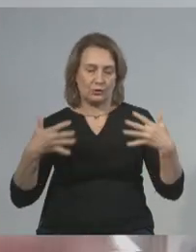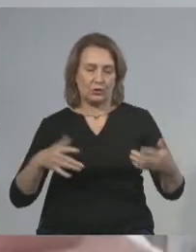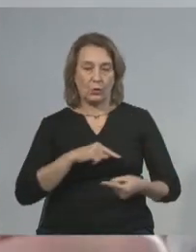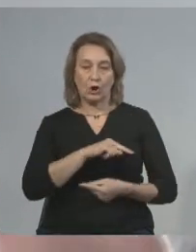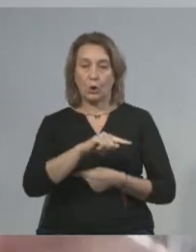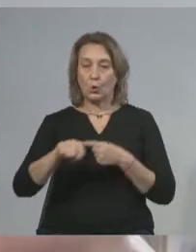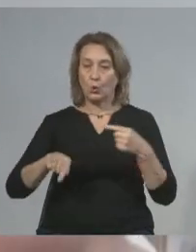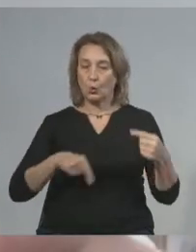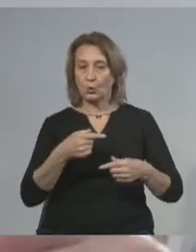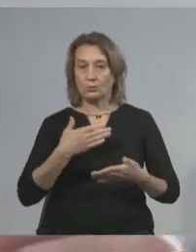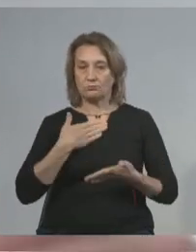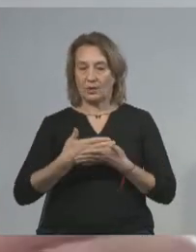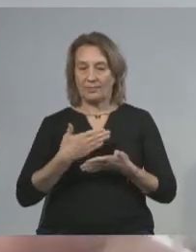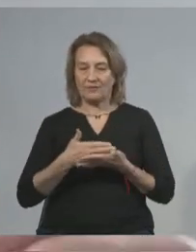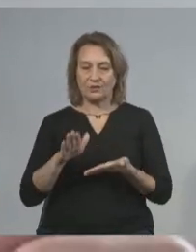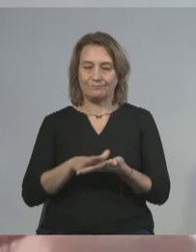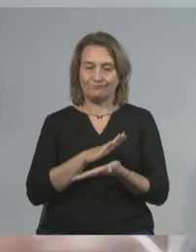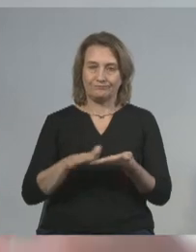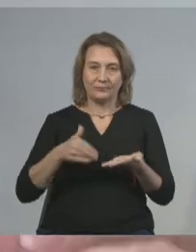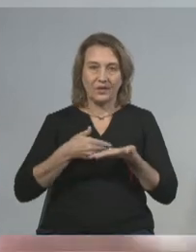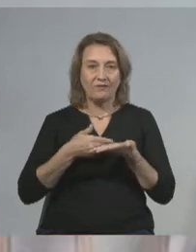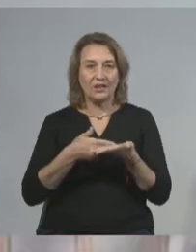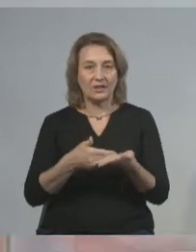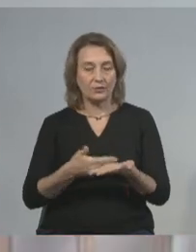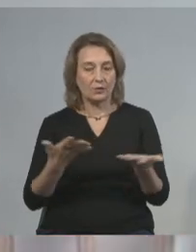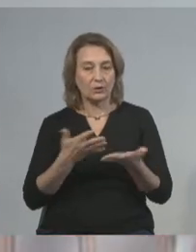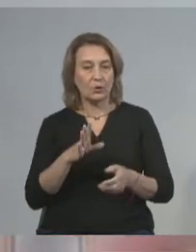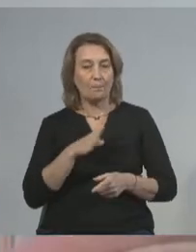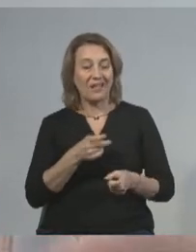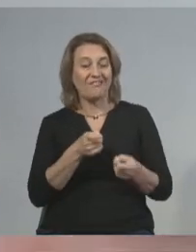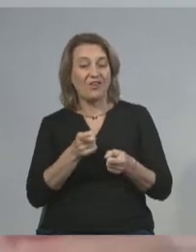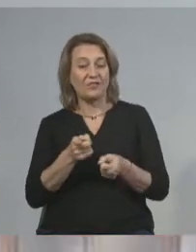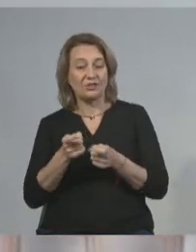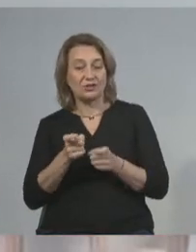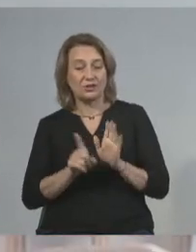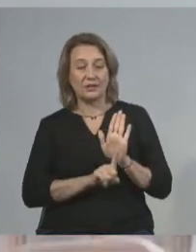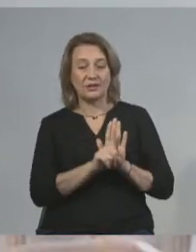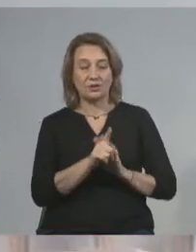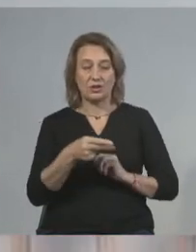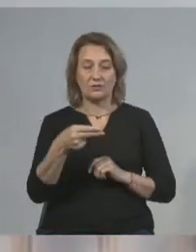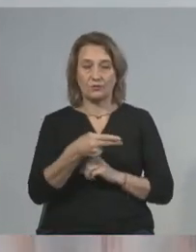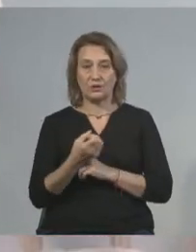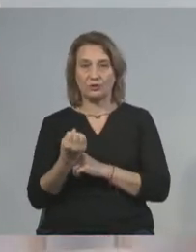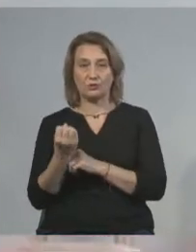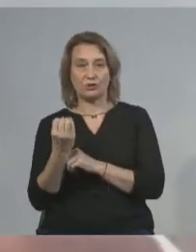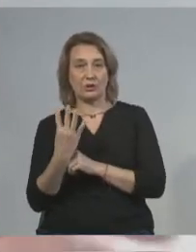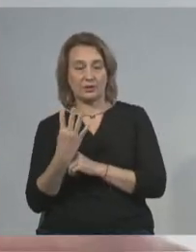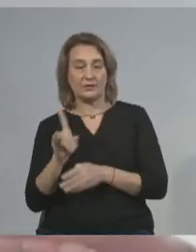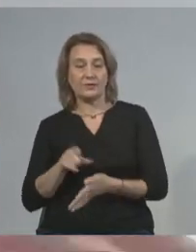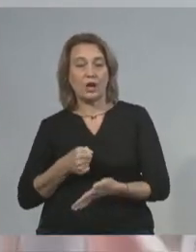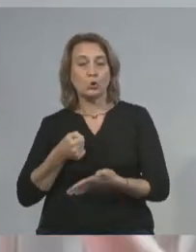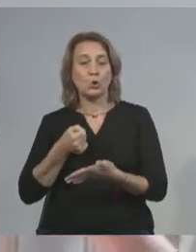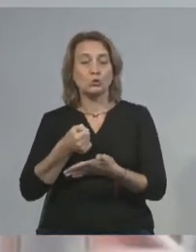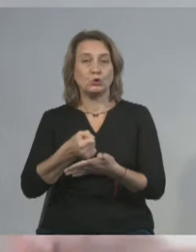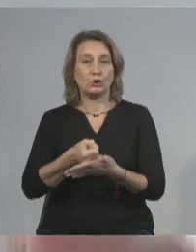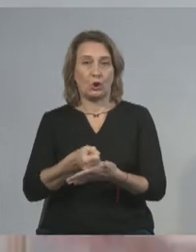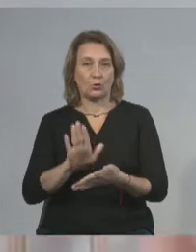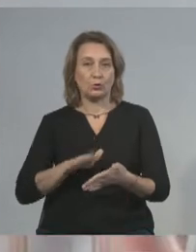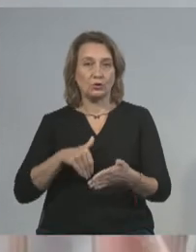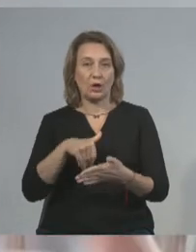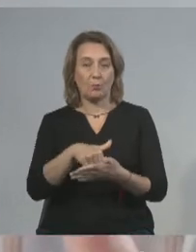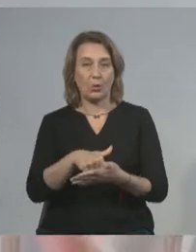dimension another group is volunteers who were involved since